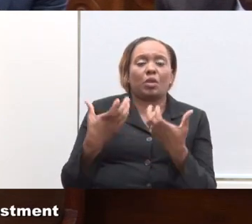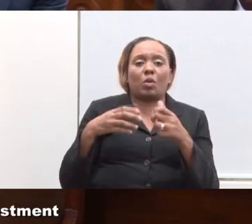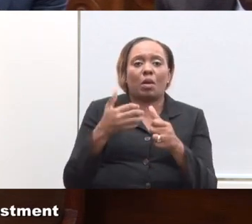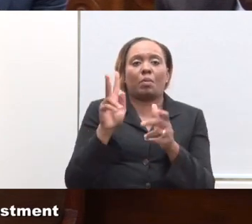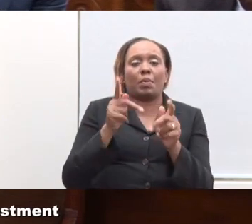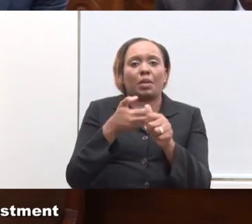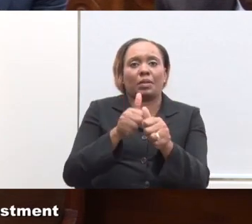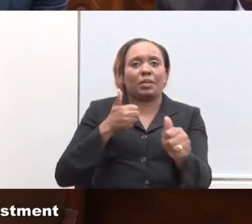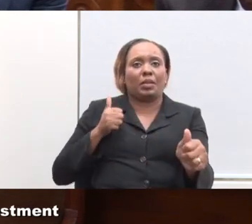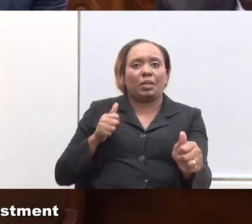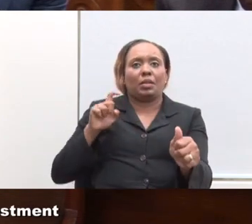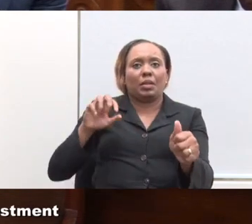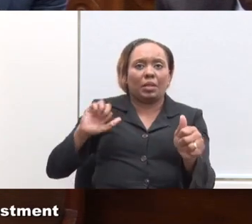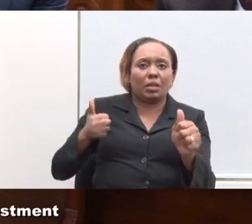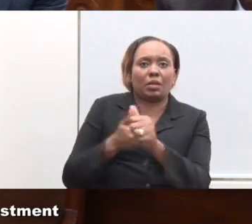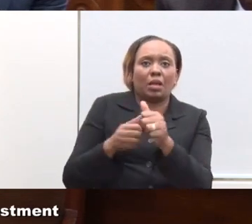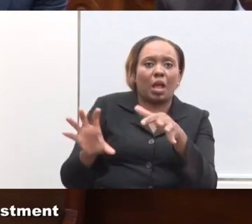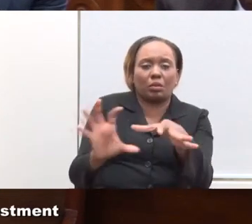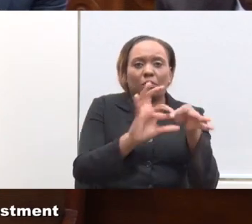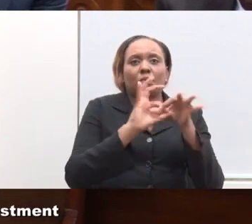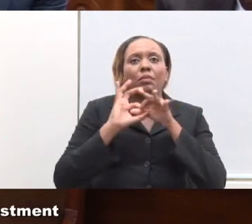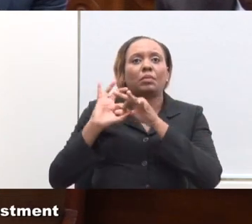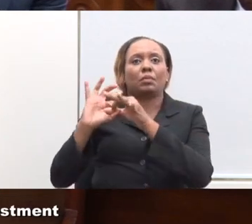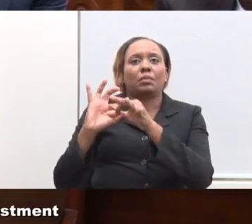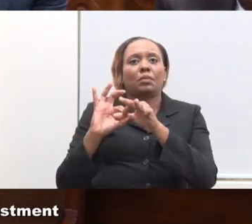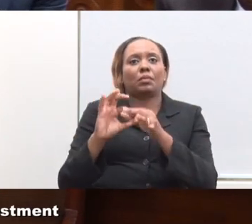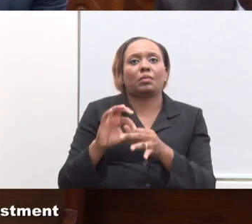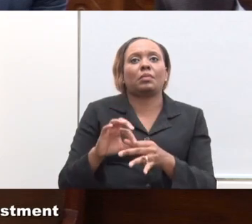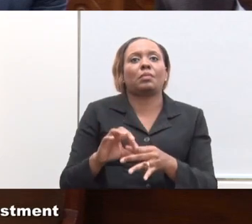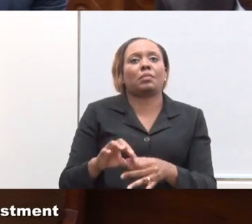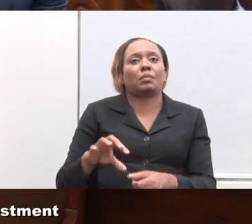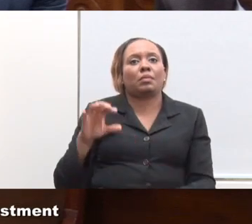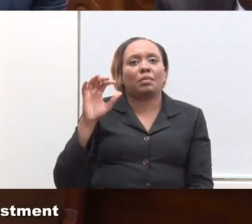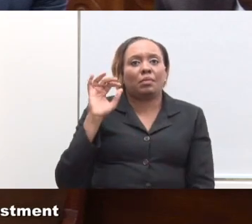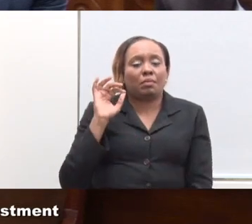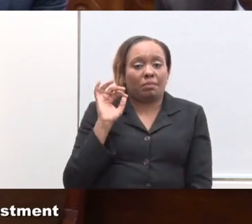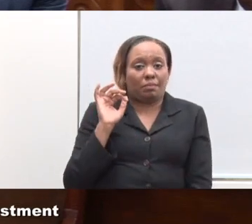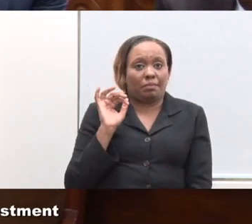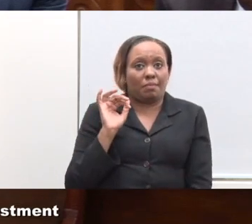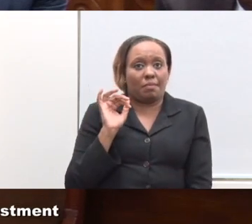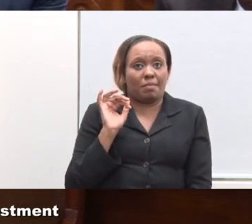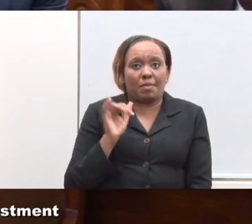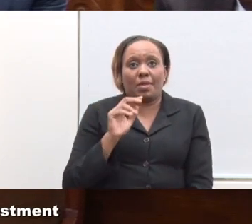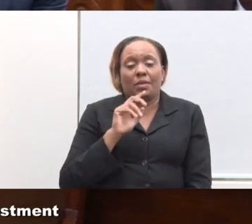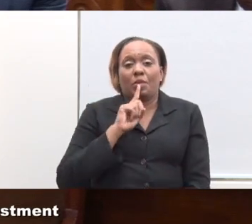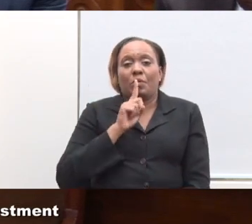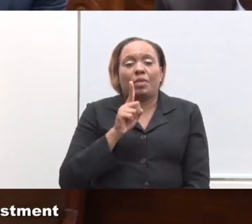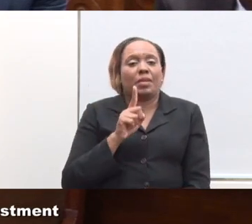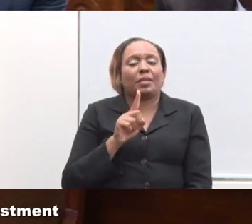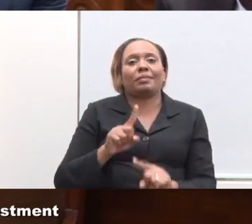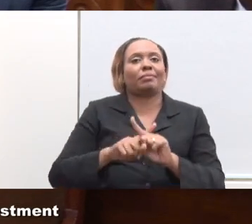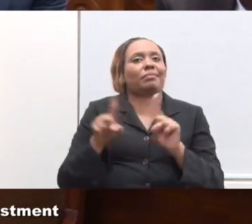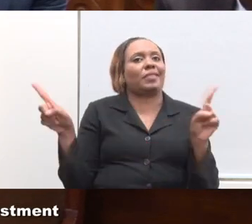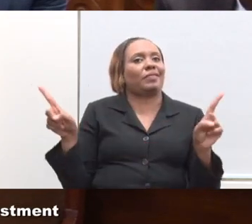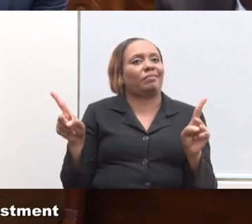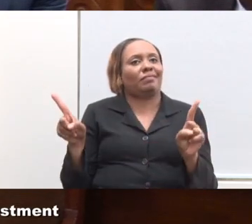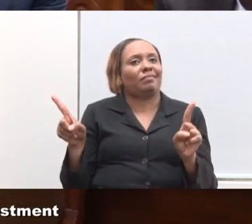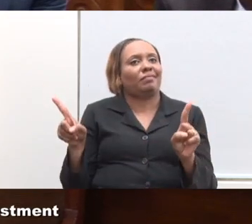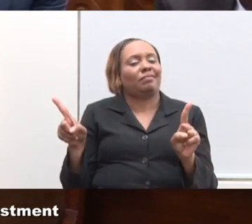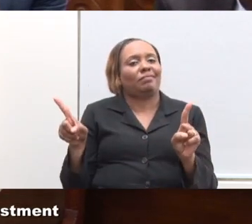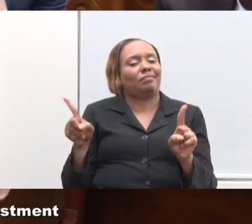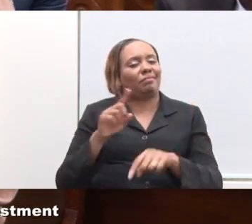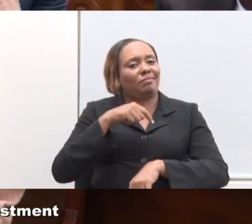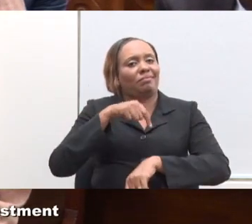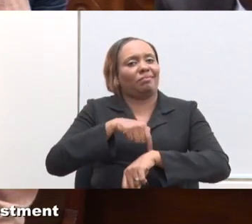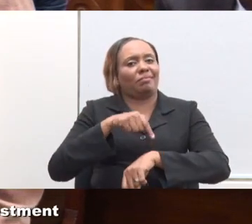one behind. Mr. Speaker, this has been an unusual time, for we look forward